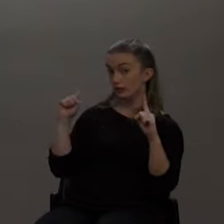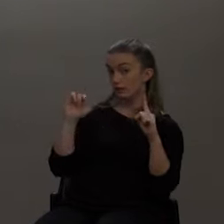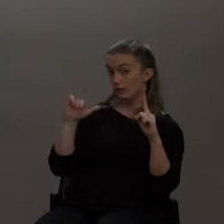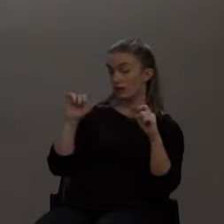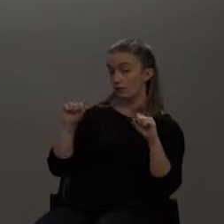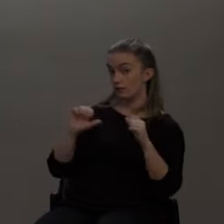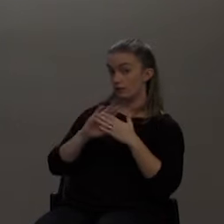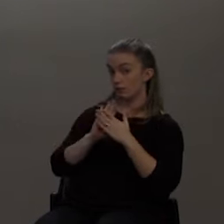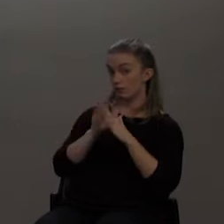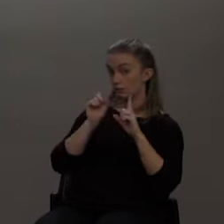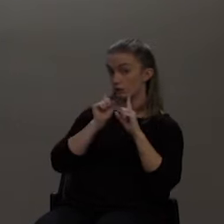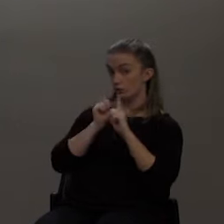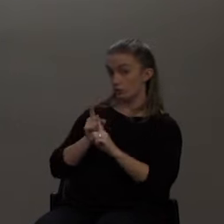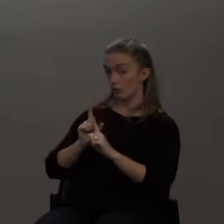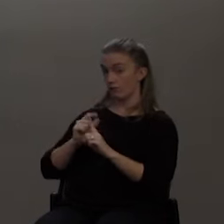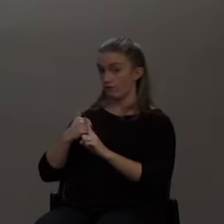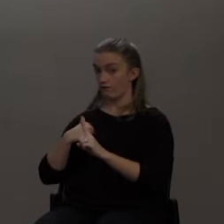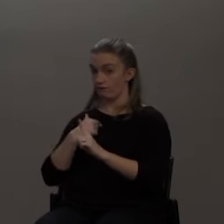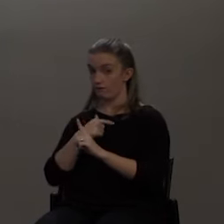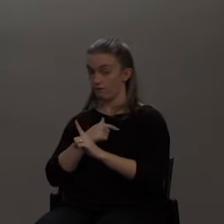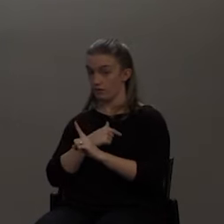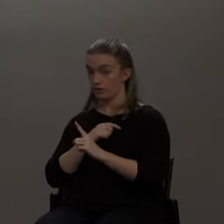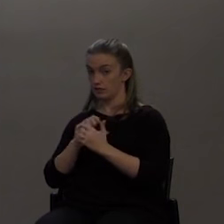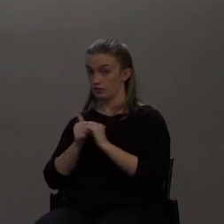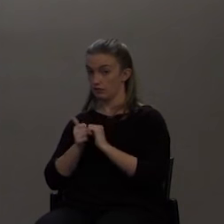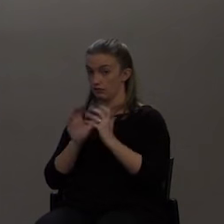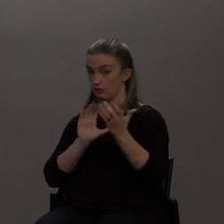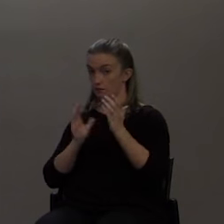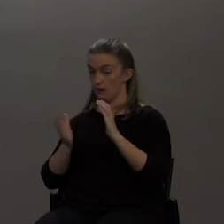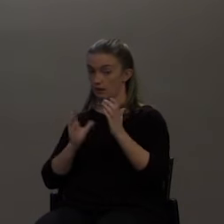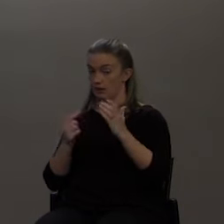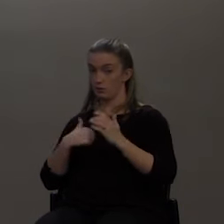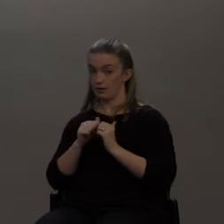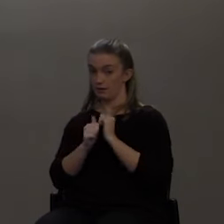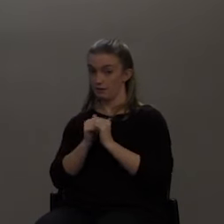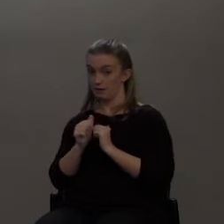benchmark, well, how are we doing and are we competitive within that world? Okay, thanks.